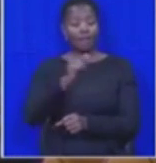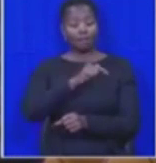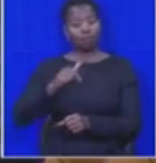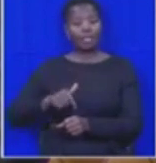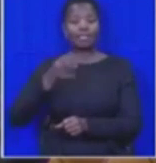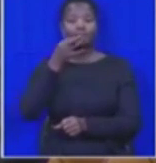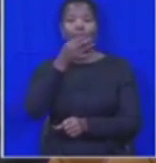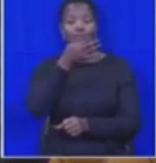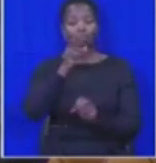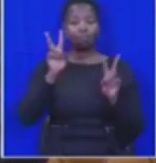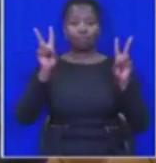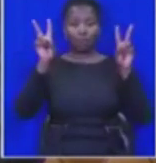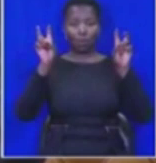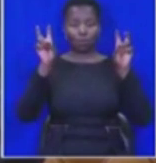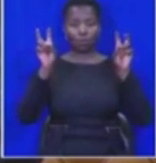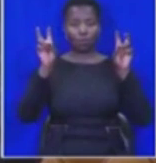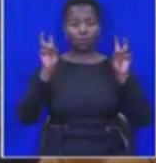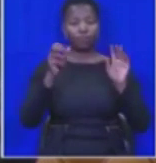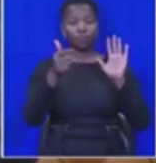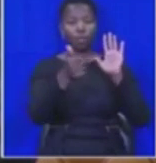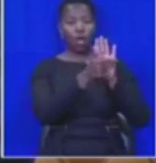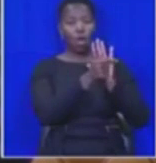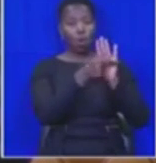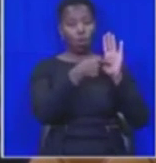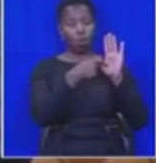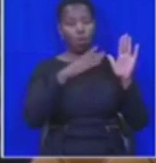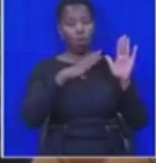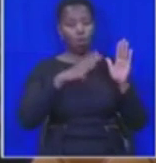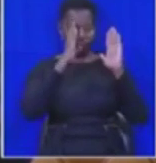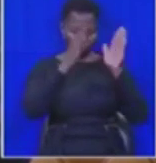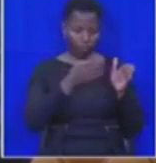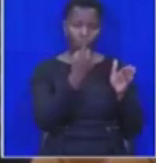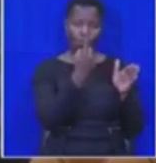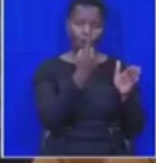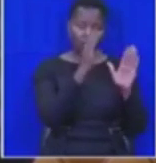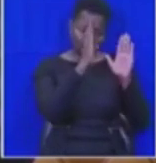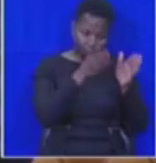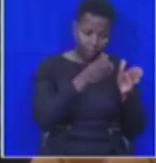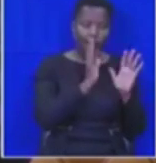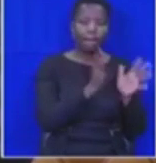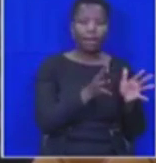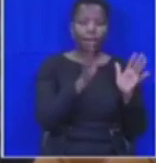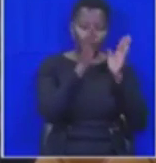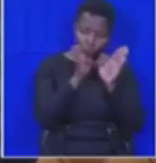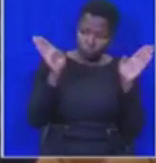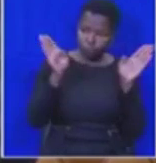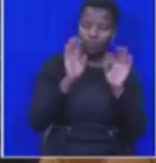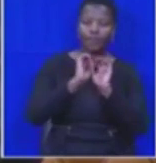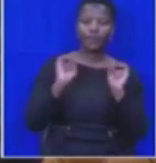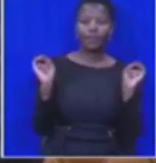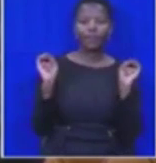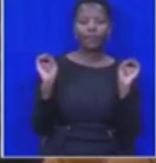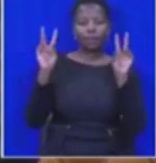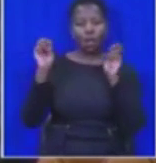states, and I quote, "The law looks at one side only. They do not look at any other thing," close